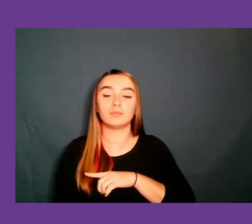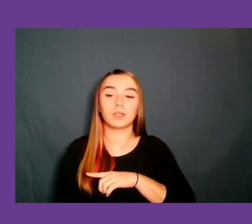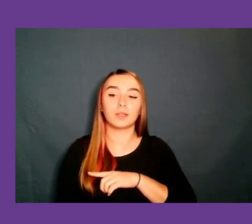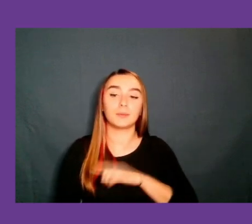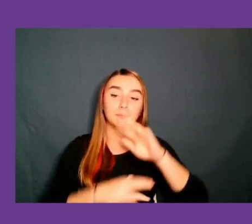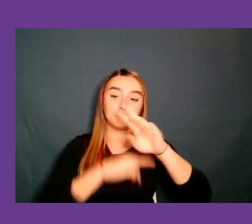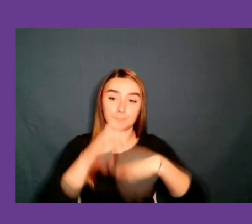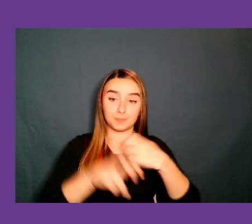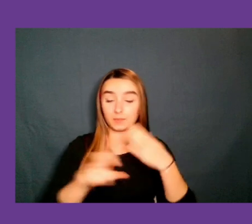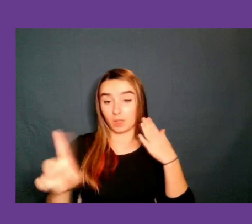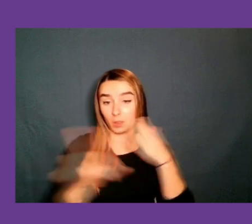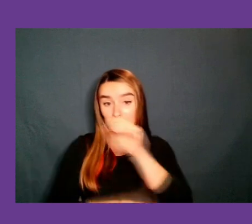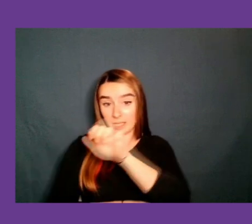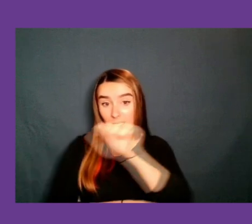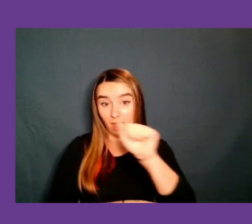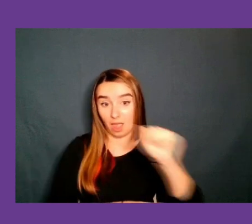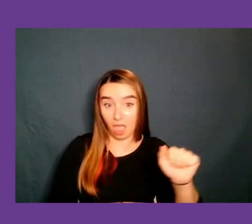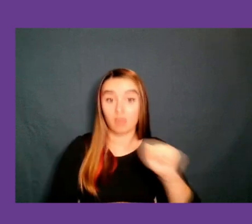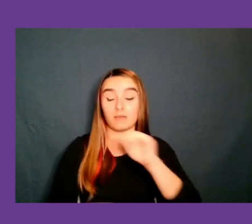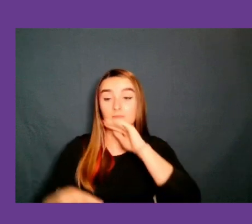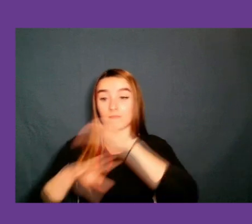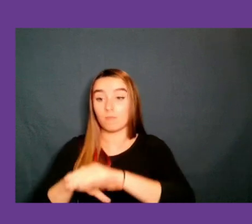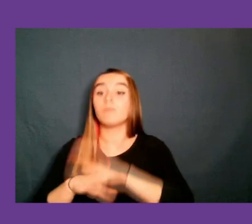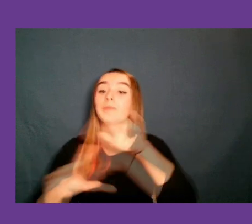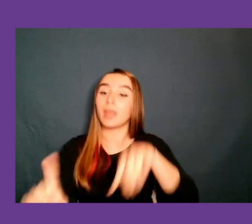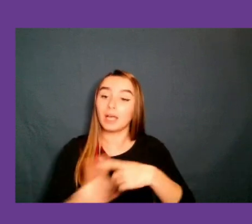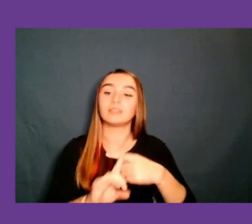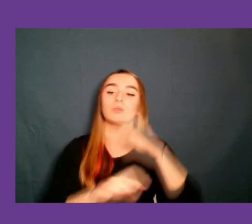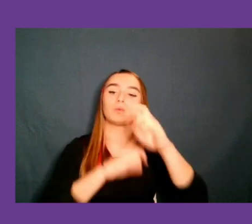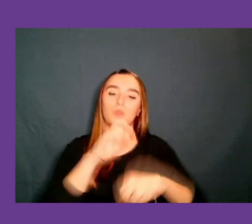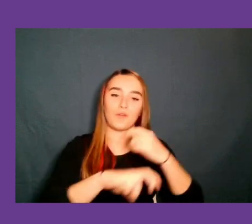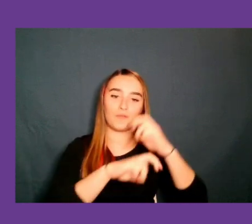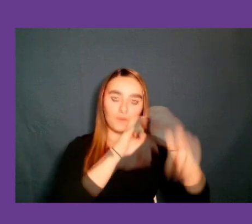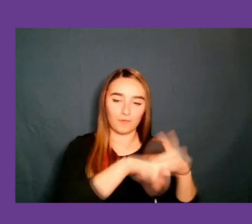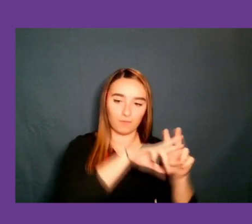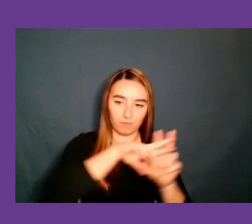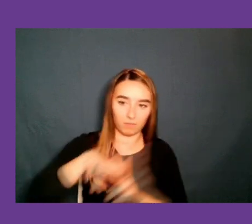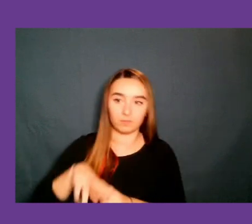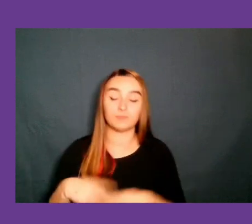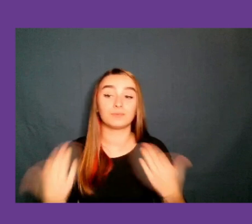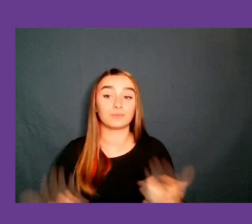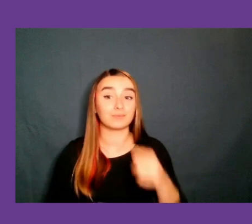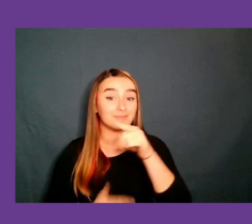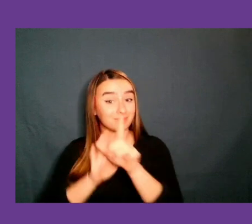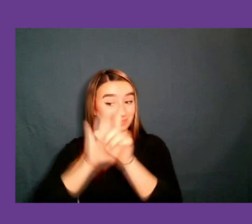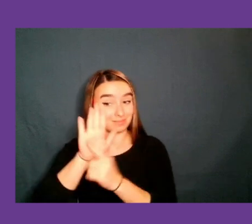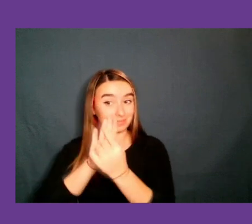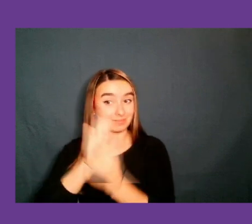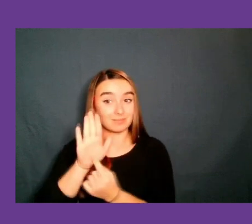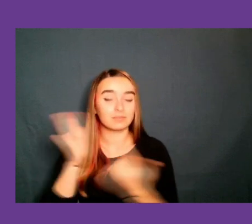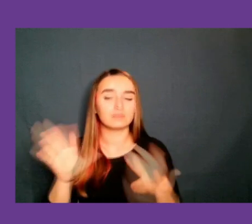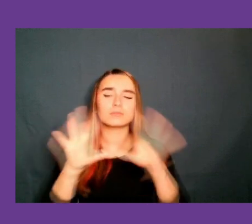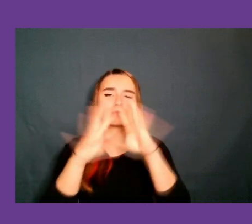but also this is a chance to make other revisions as well. The EN 301549 has also been a global